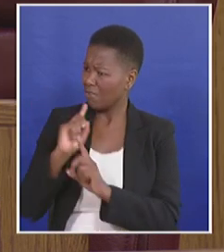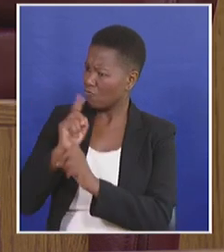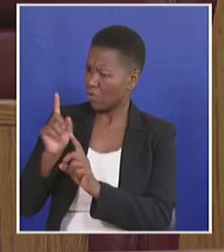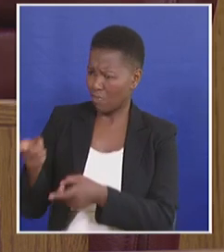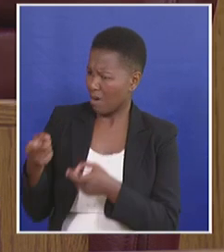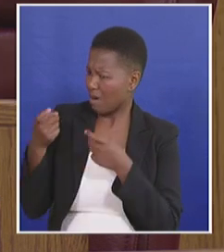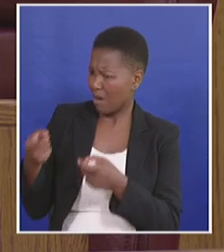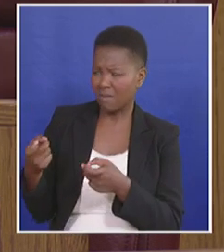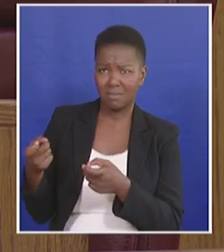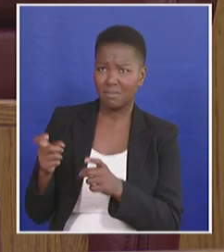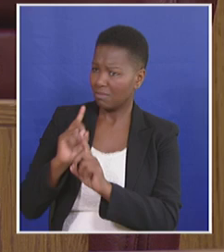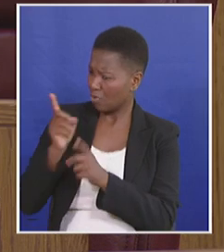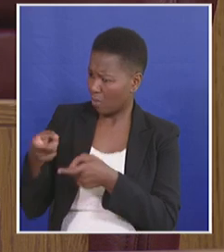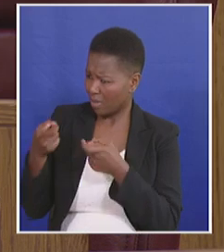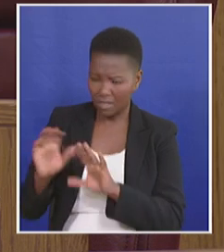questions, Honorable Mukwena.